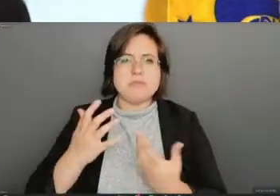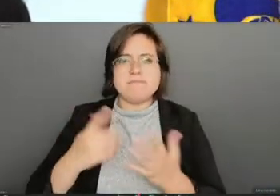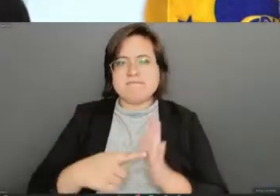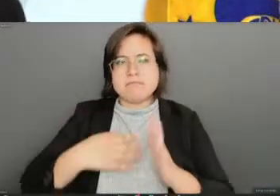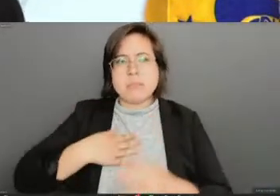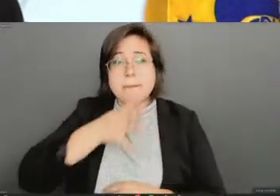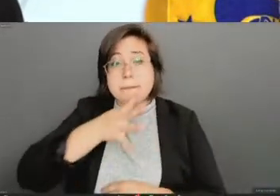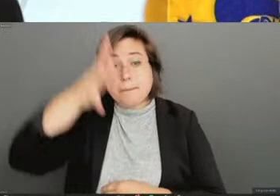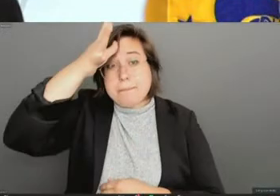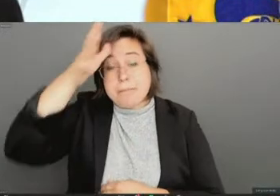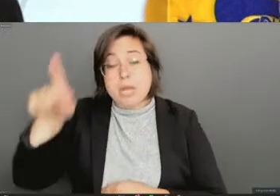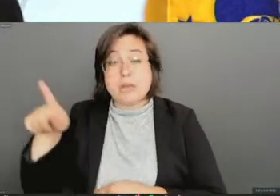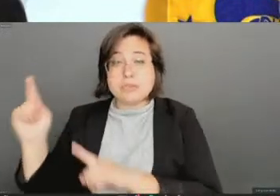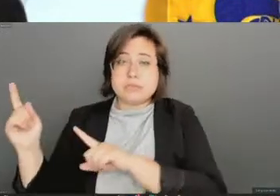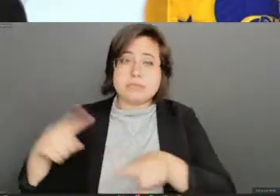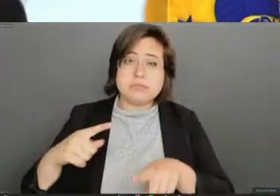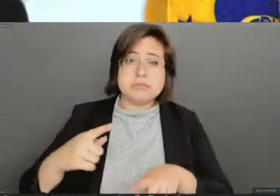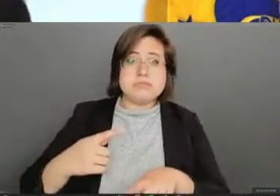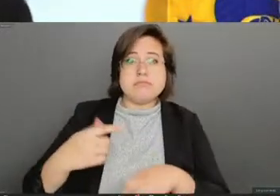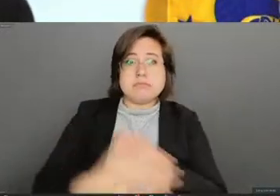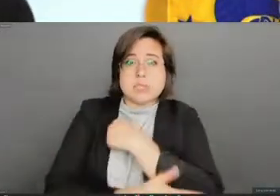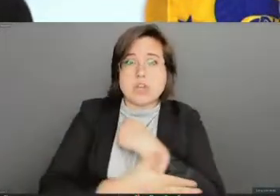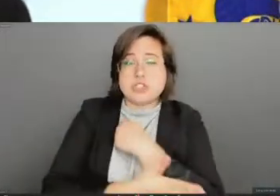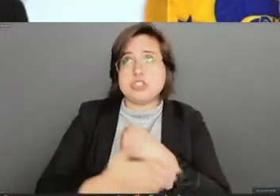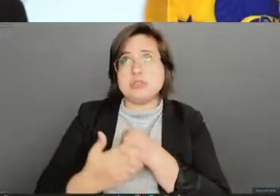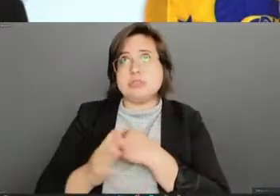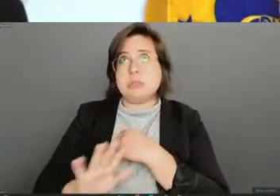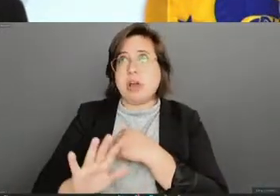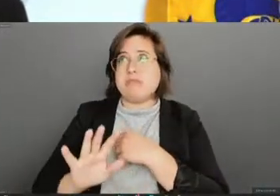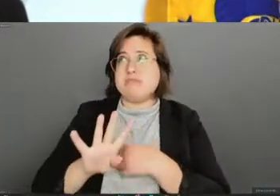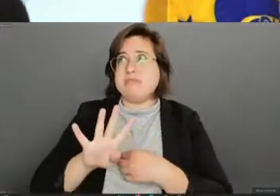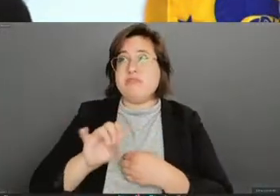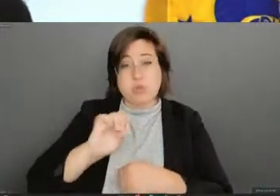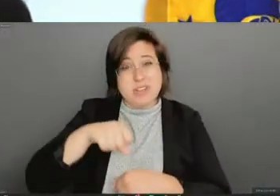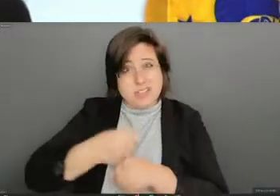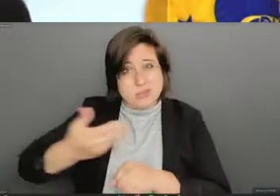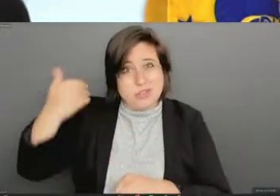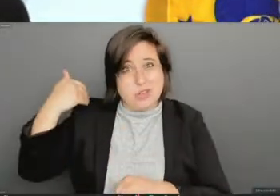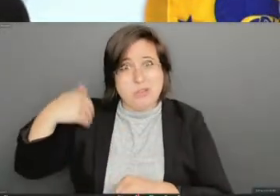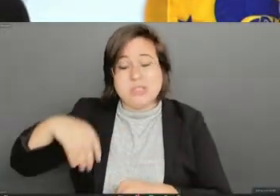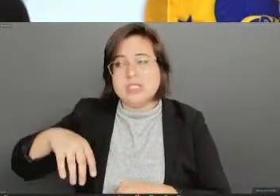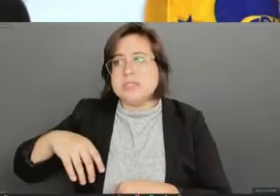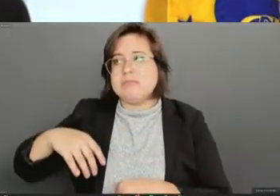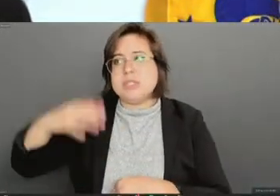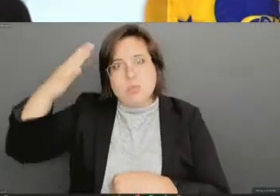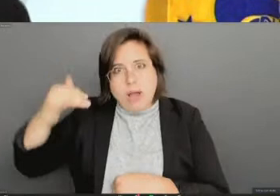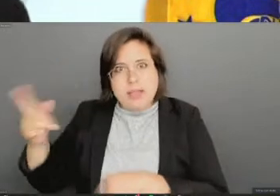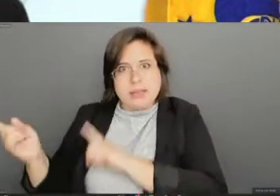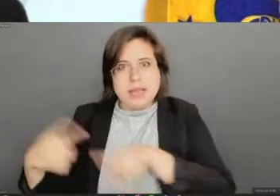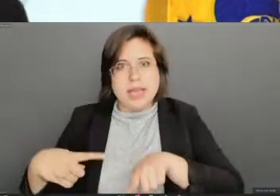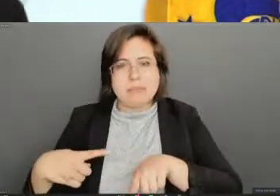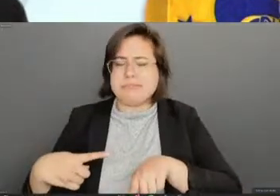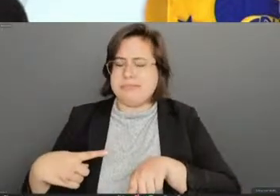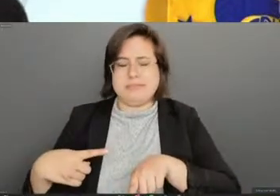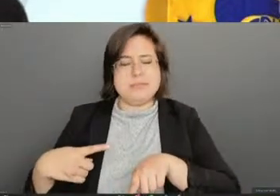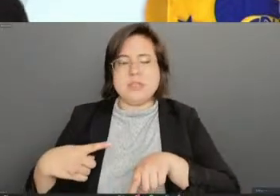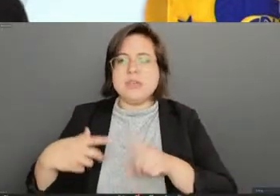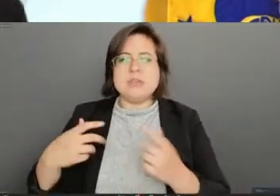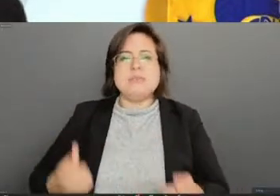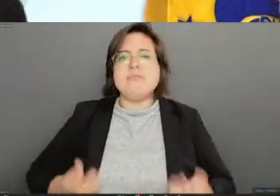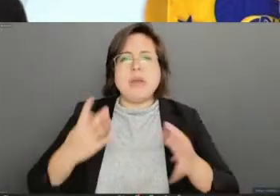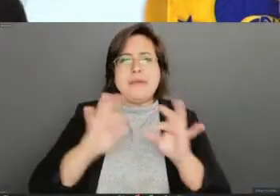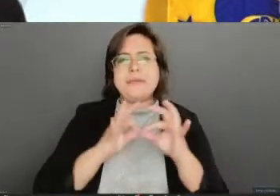this country more than 4 decades ago, and why they came, there are so many of our